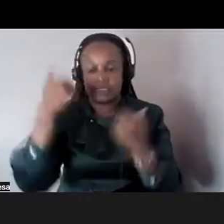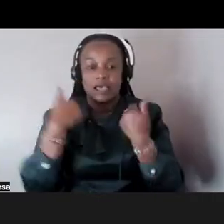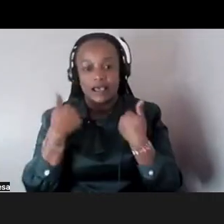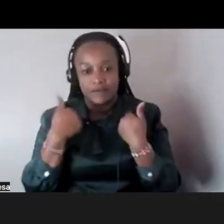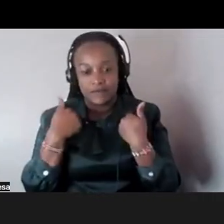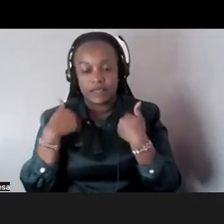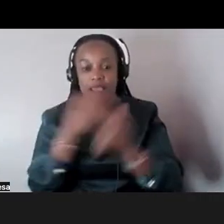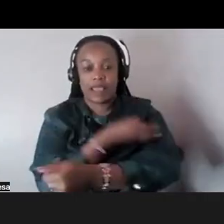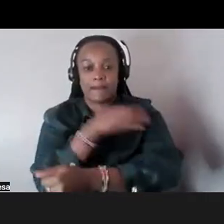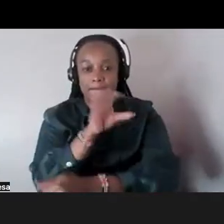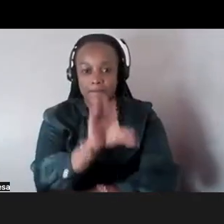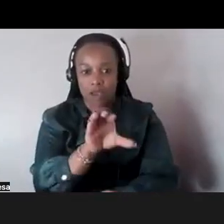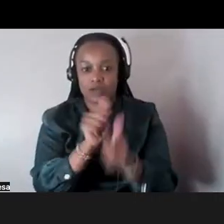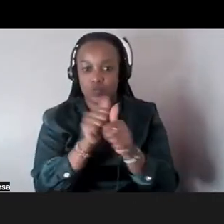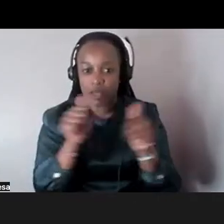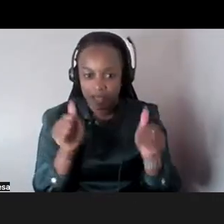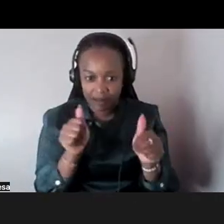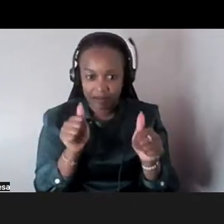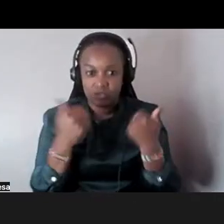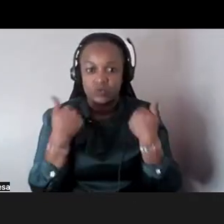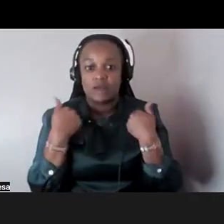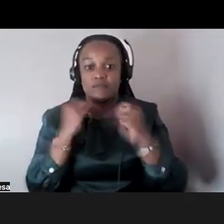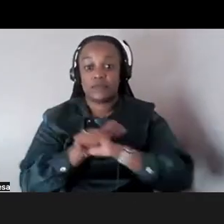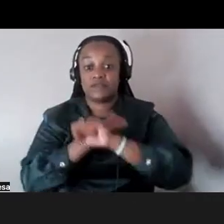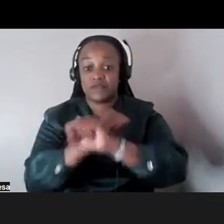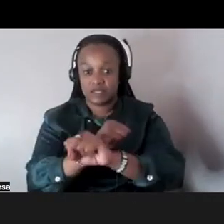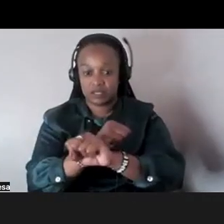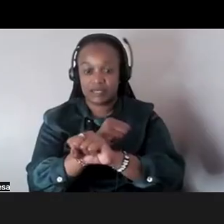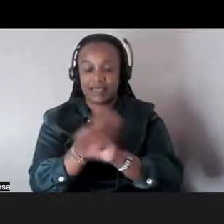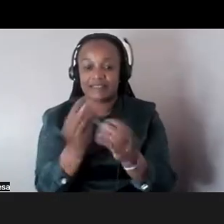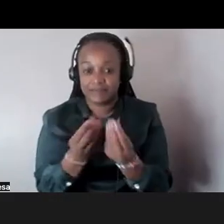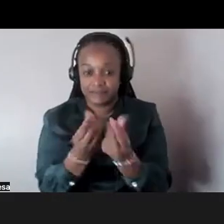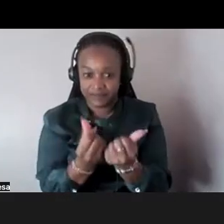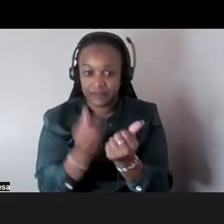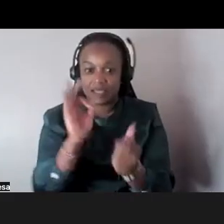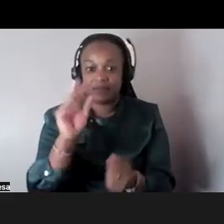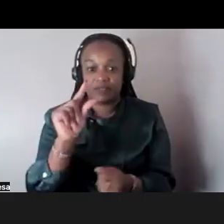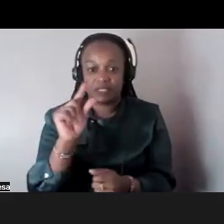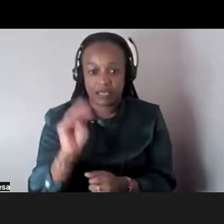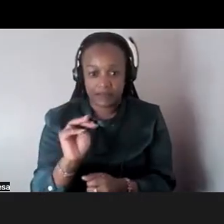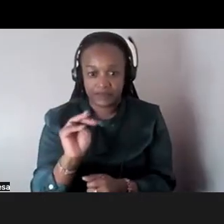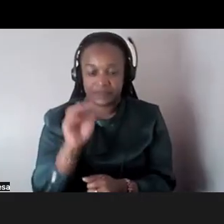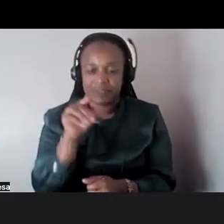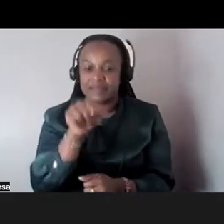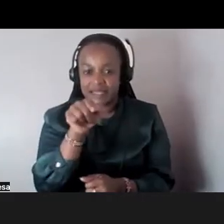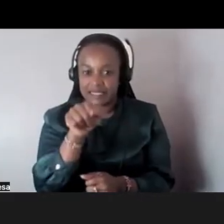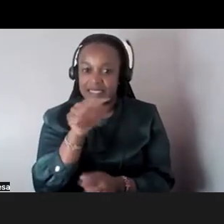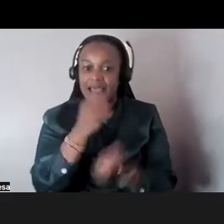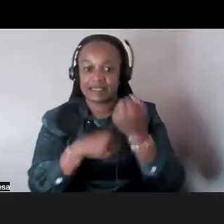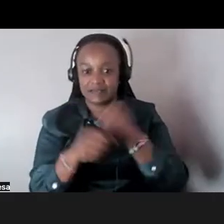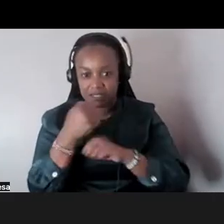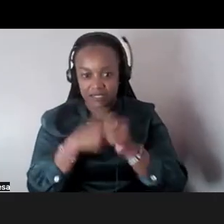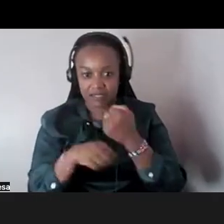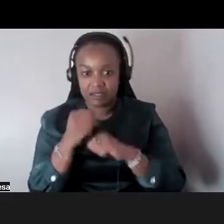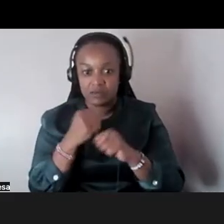undertake prevention and response to FGM. And this undertaking was